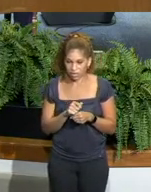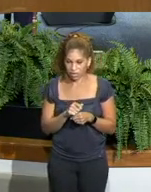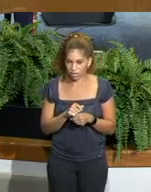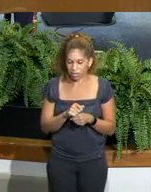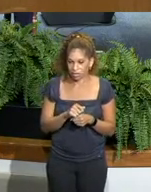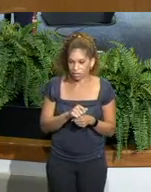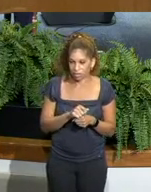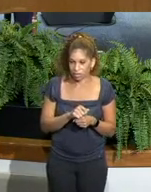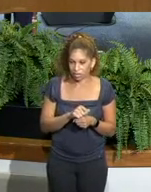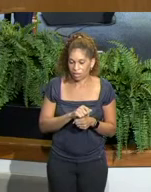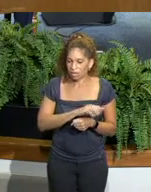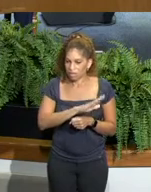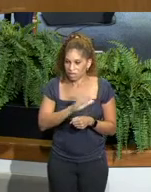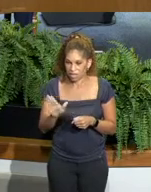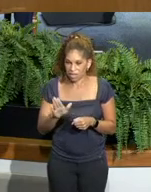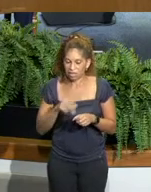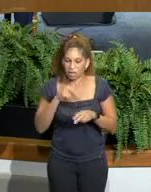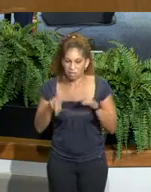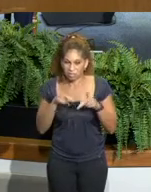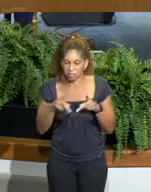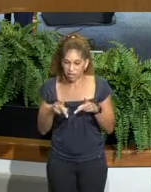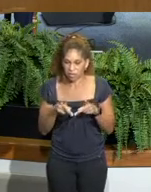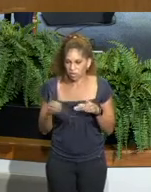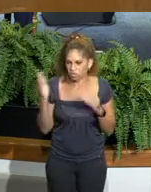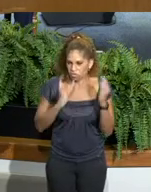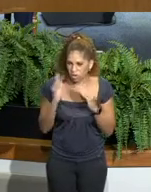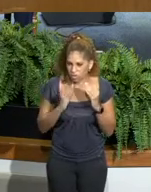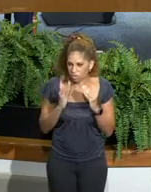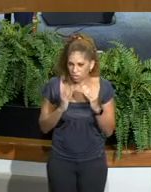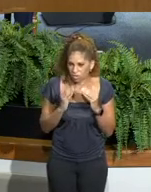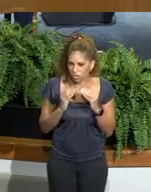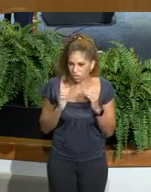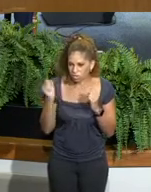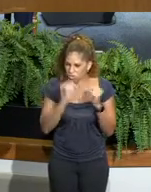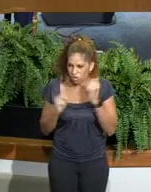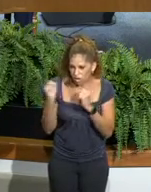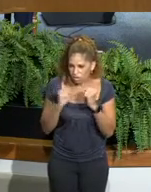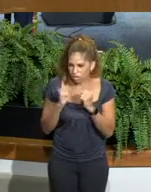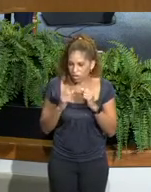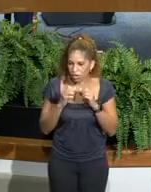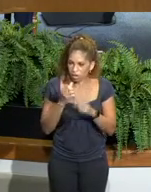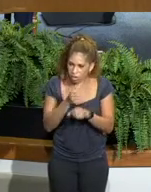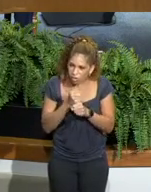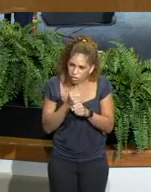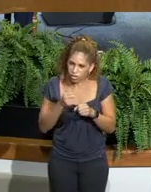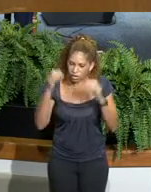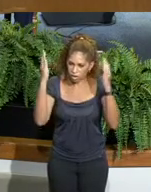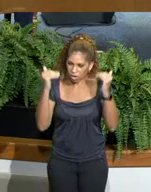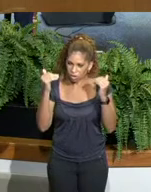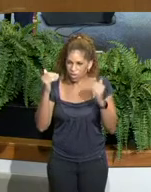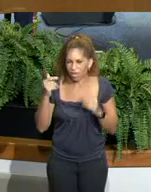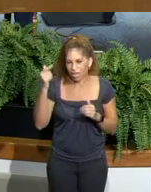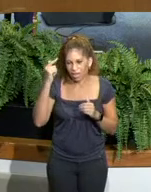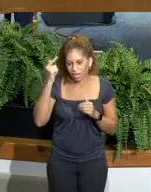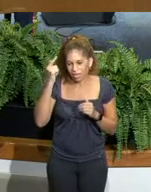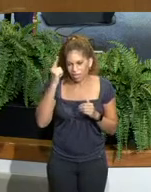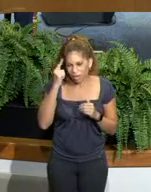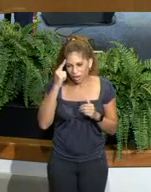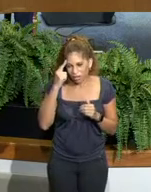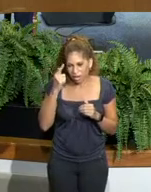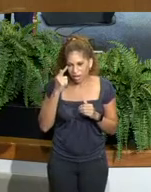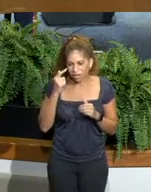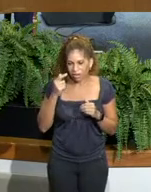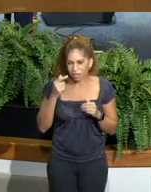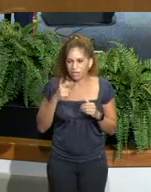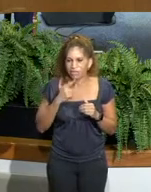they struggled, these folk in the Hebrews, to hold on to hope. Sometimes they got down and depressed. They thought about going back. They got depressed about